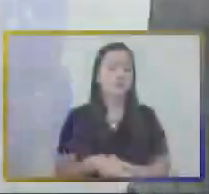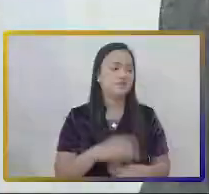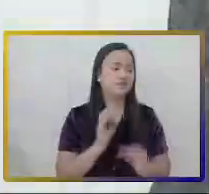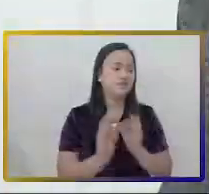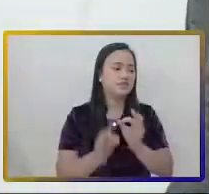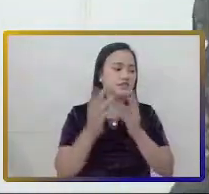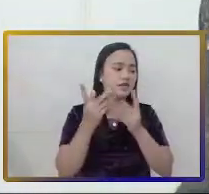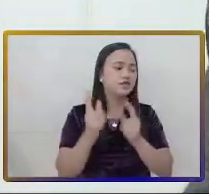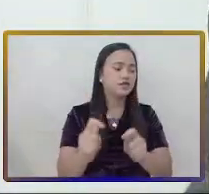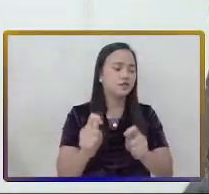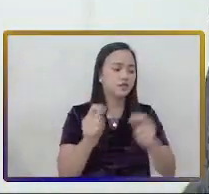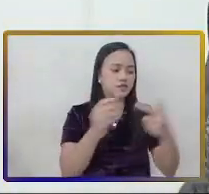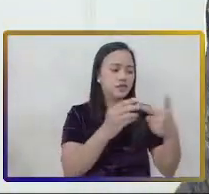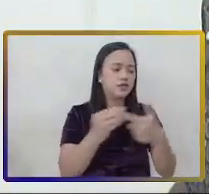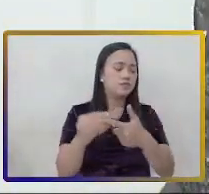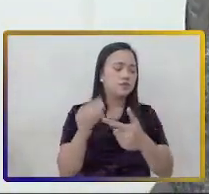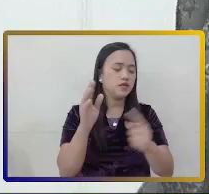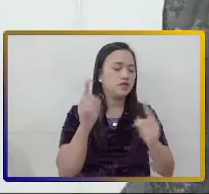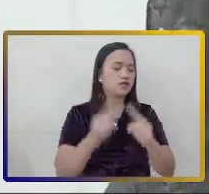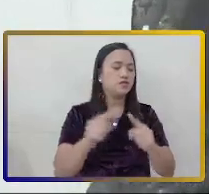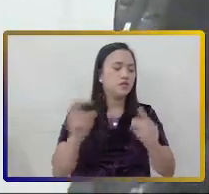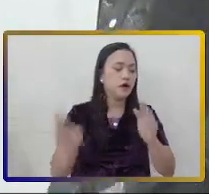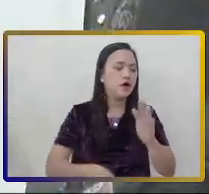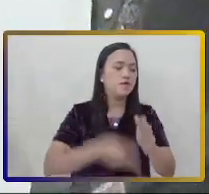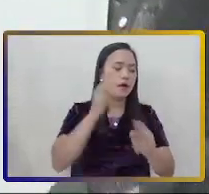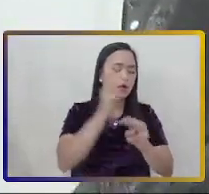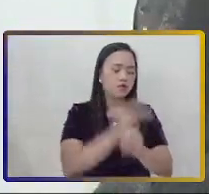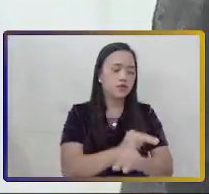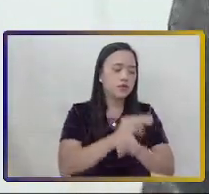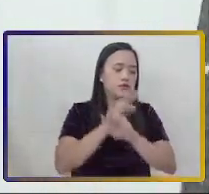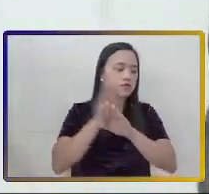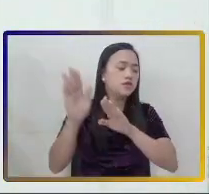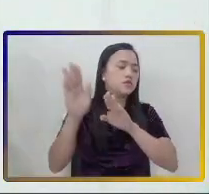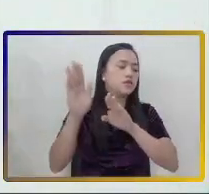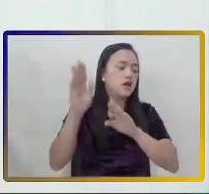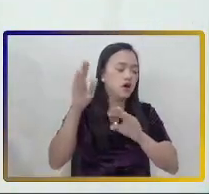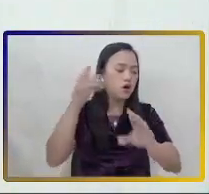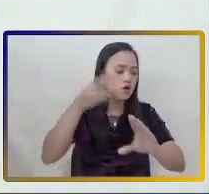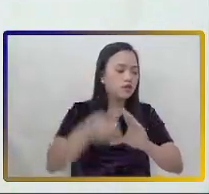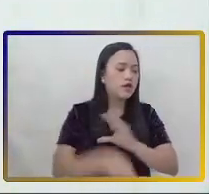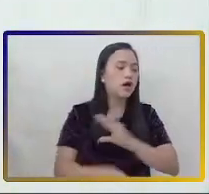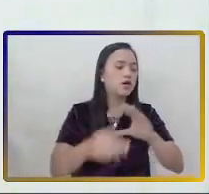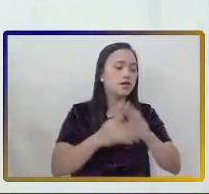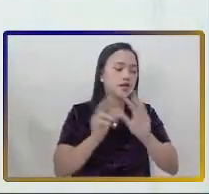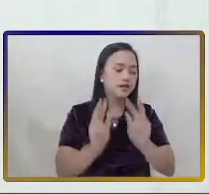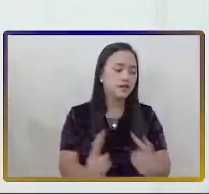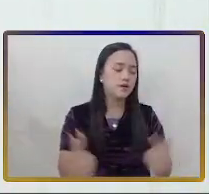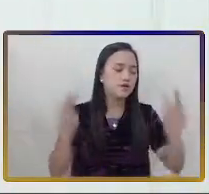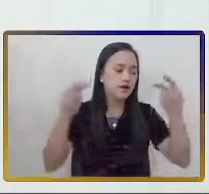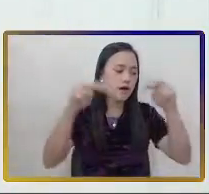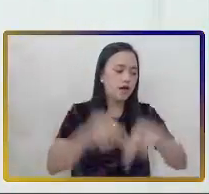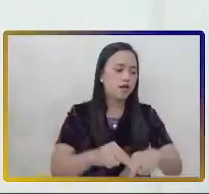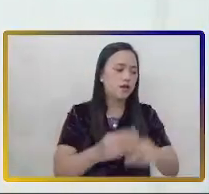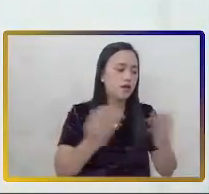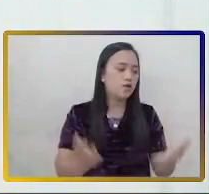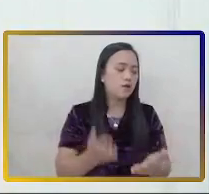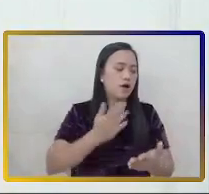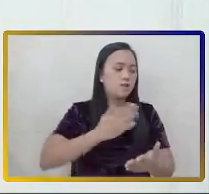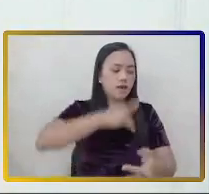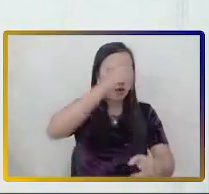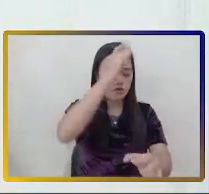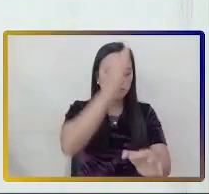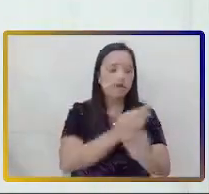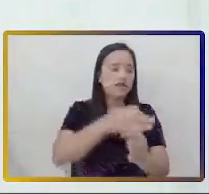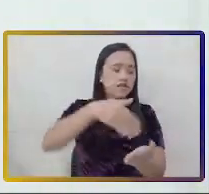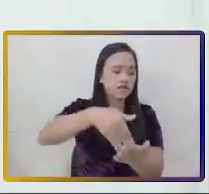If trusting should lead me to high mountain peaks, or down in the valley where